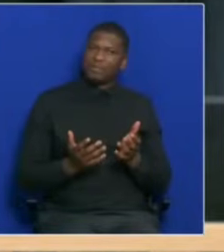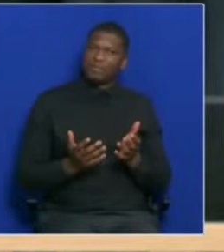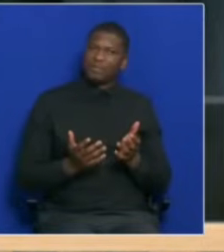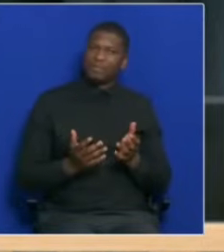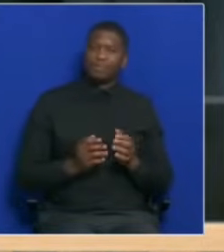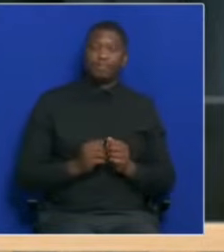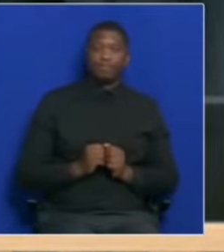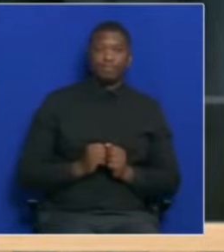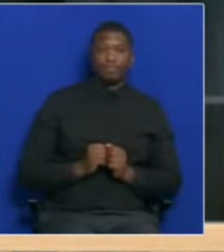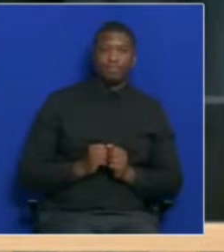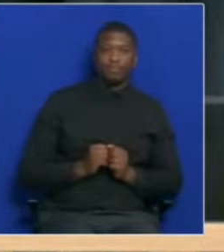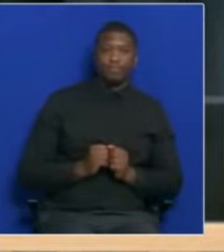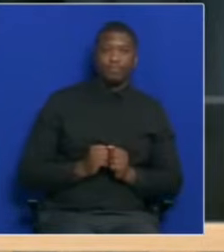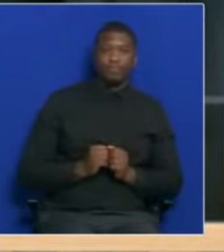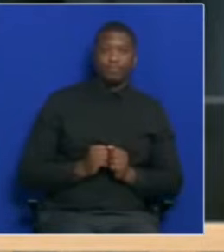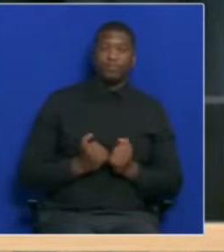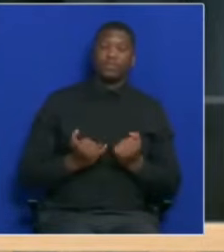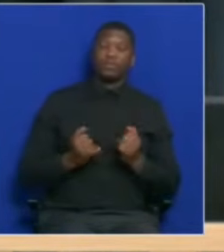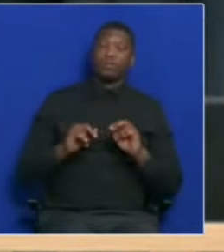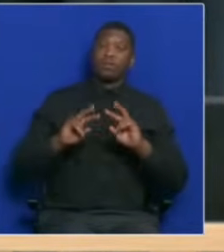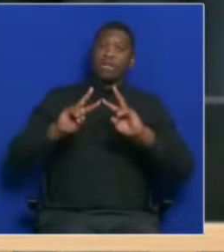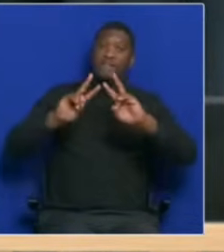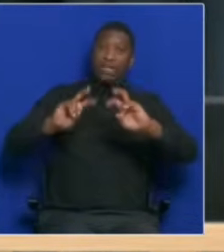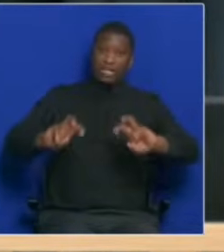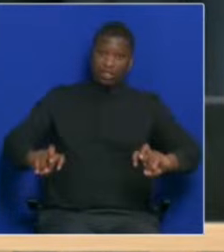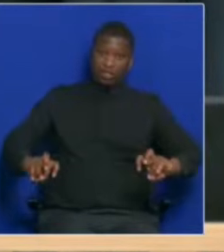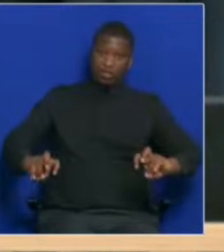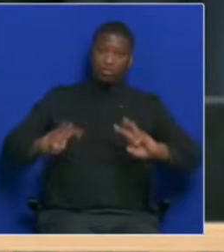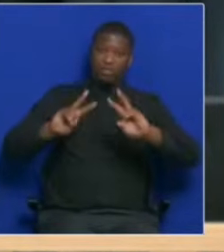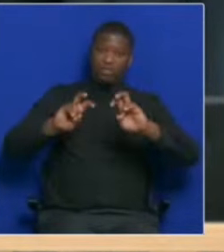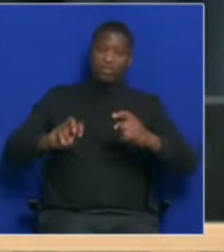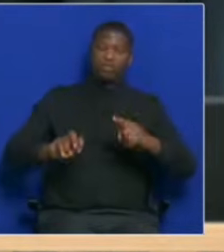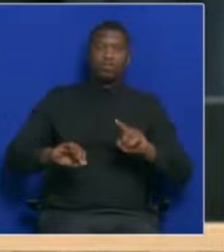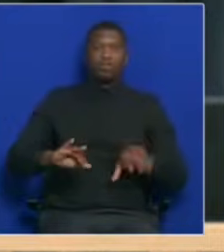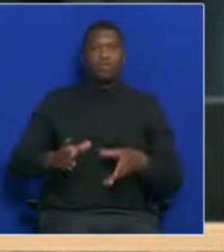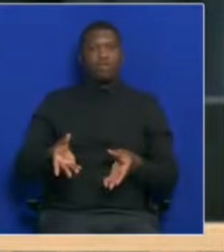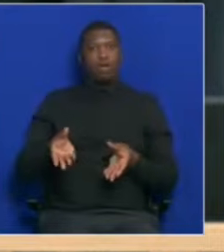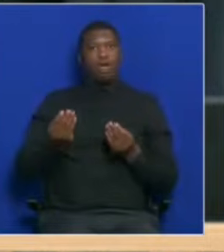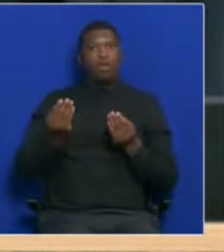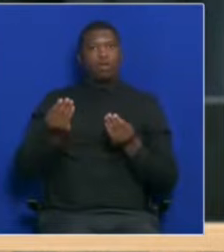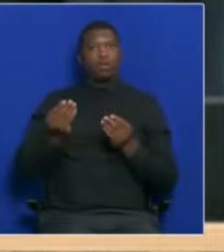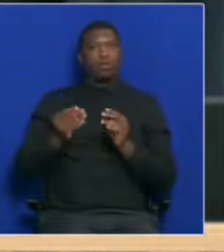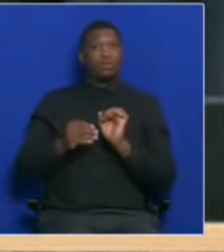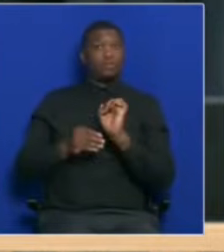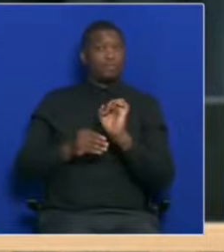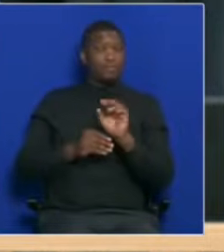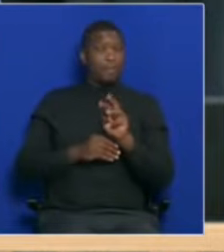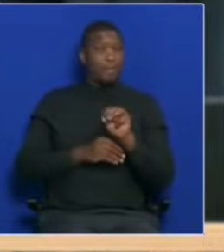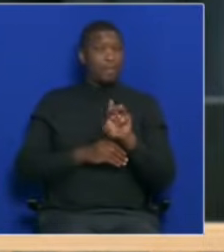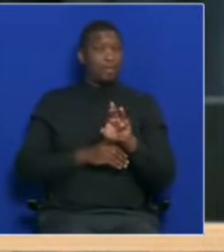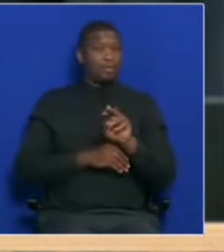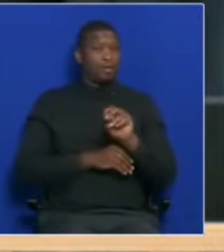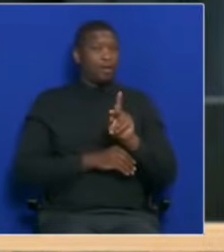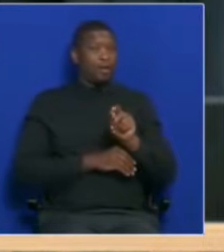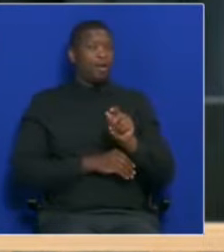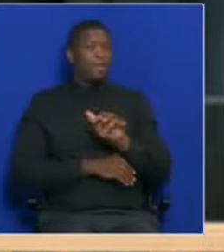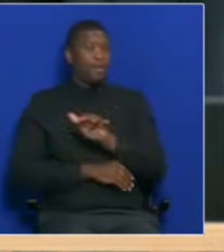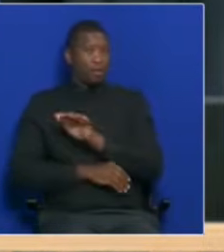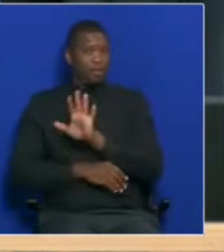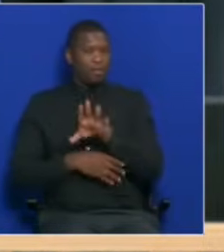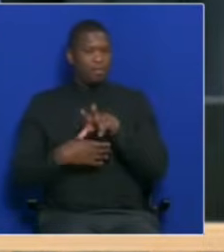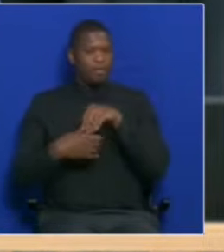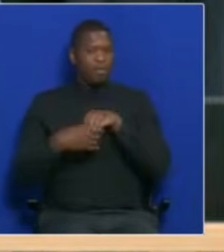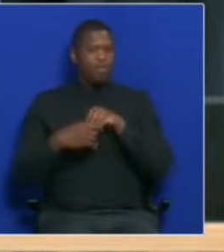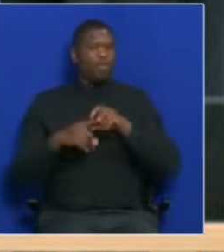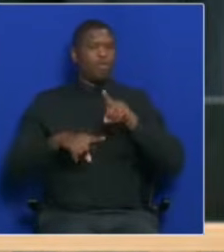The investigation to find out what cases Mr. Nkabinde is involved in, and